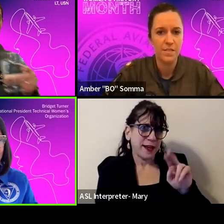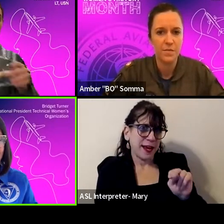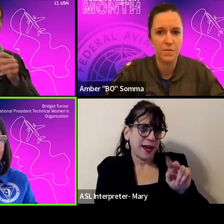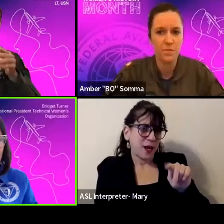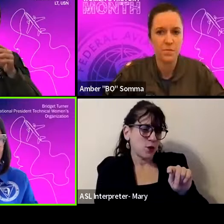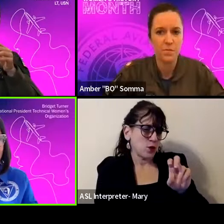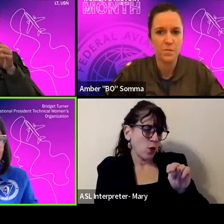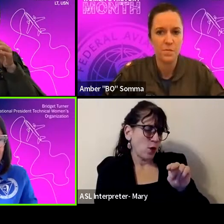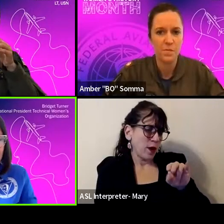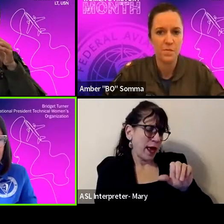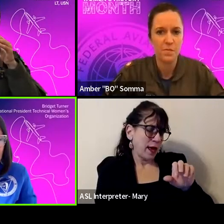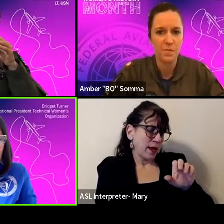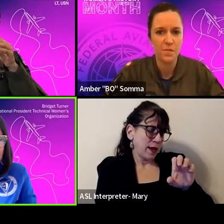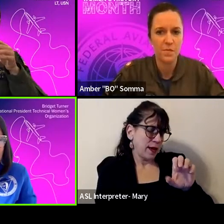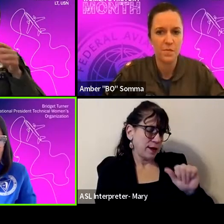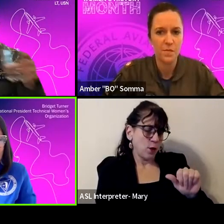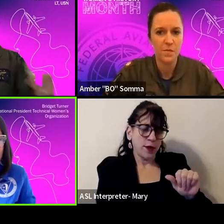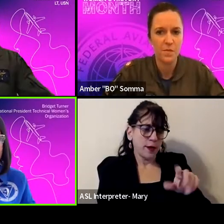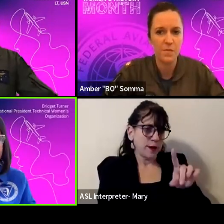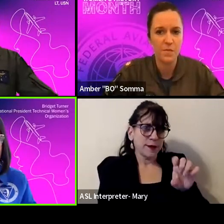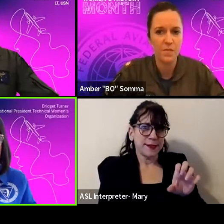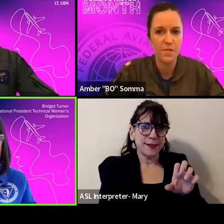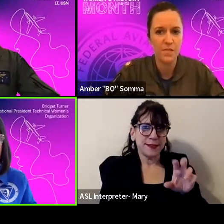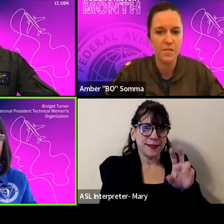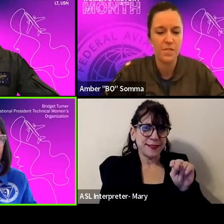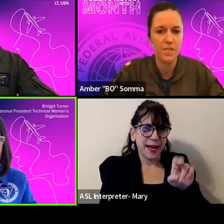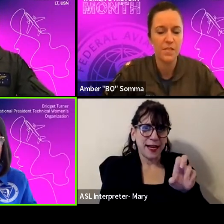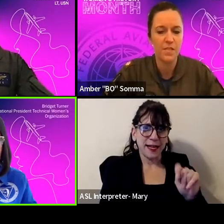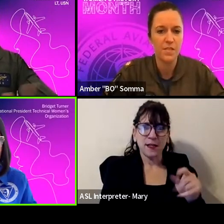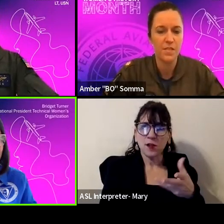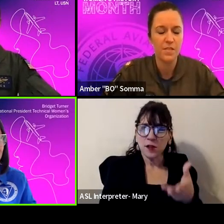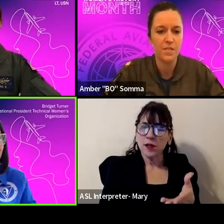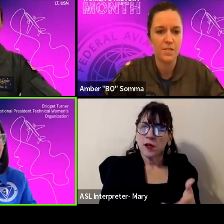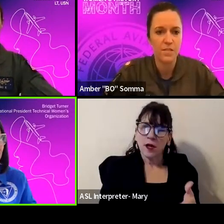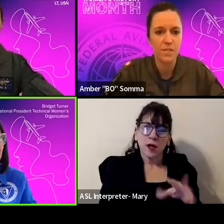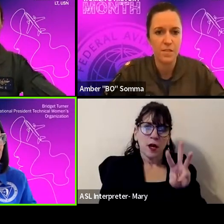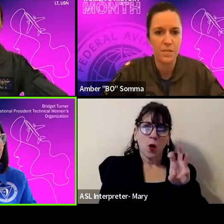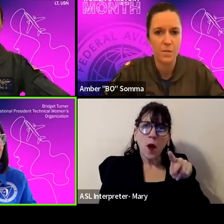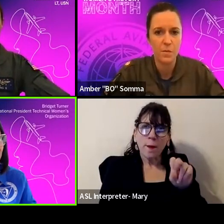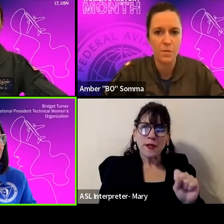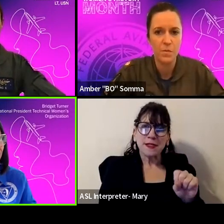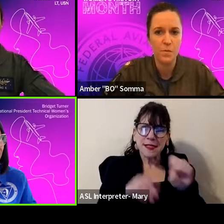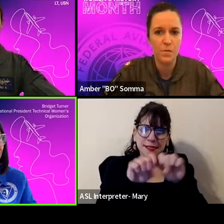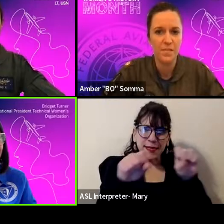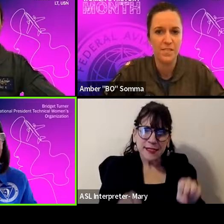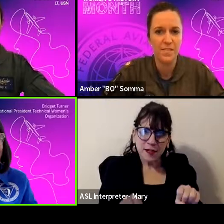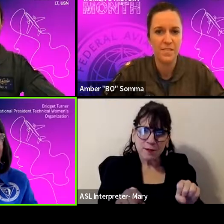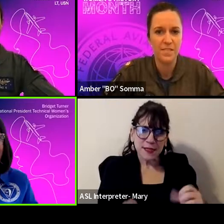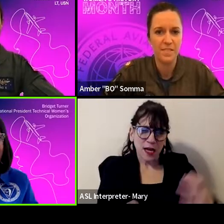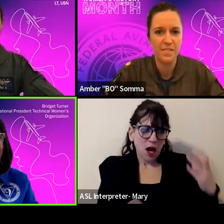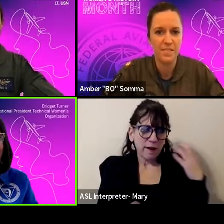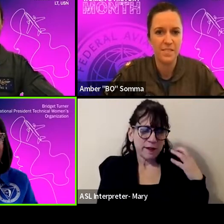can you let us know what it is about being a weapon system officer, or what they call it, WISO?